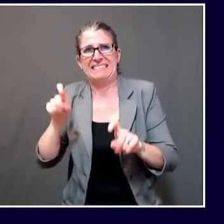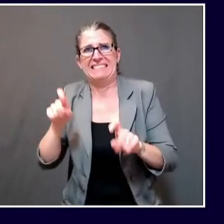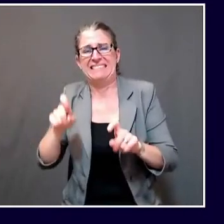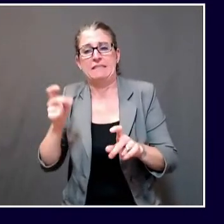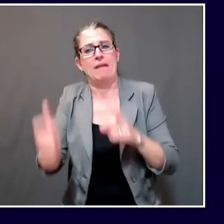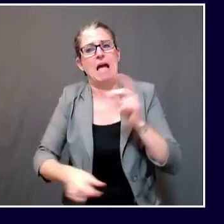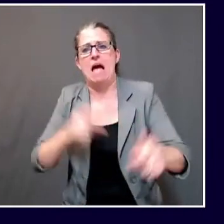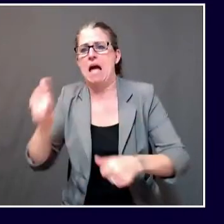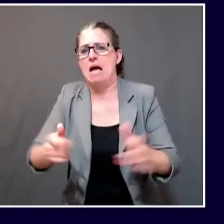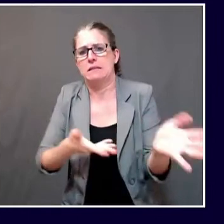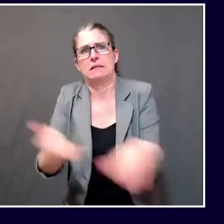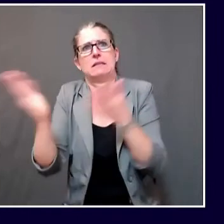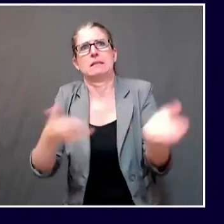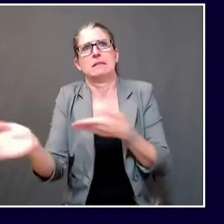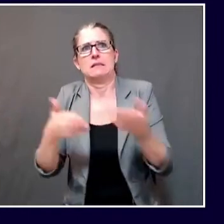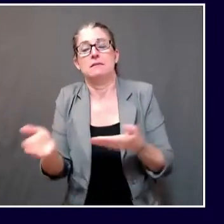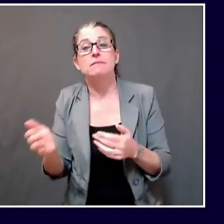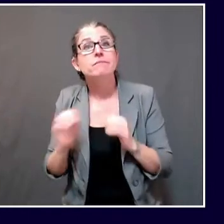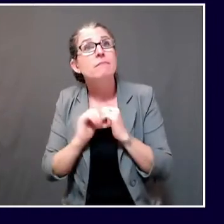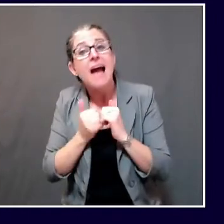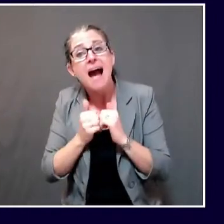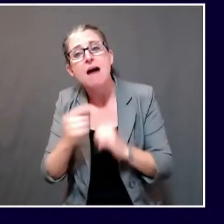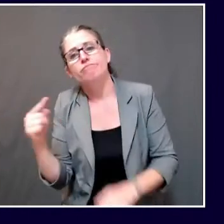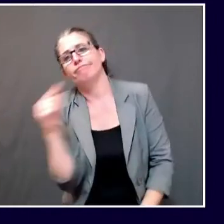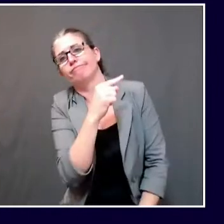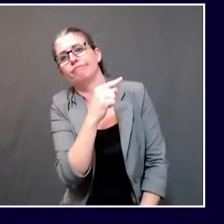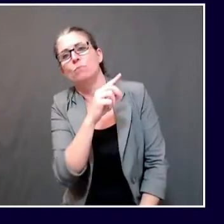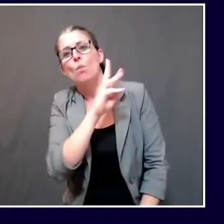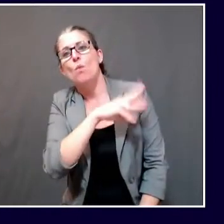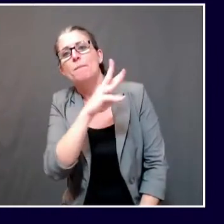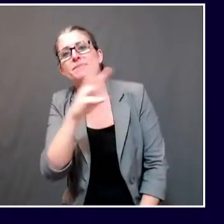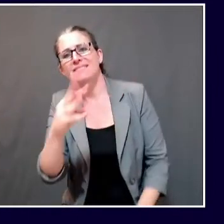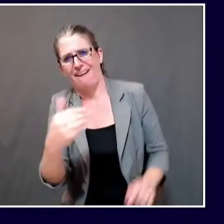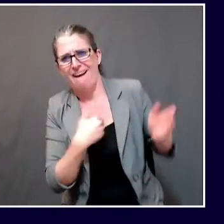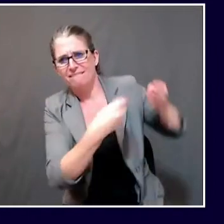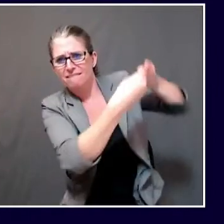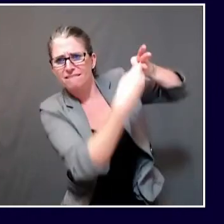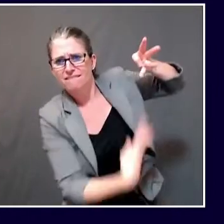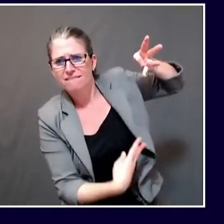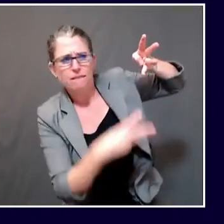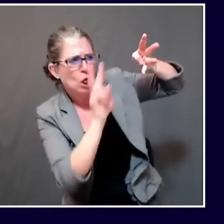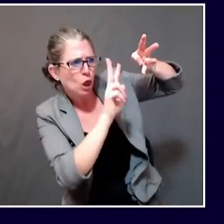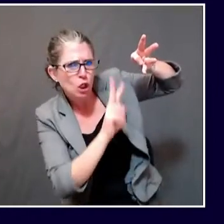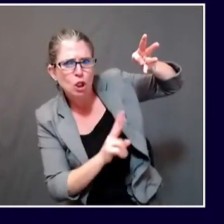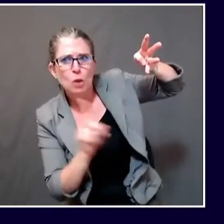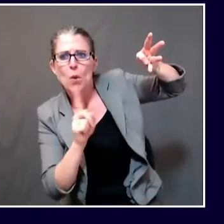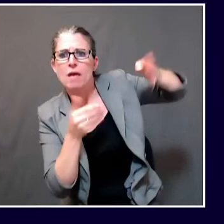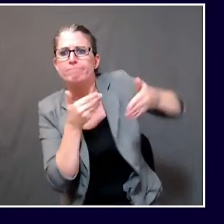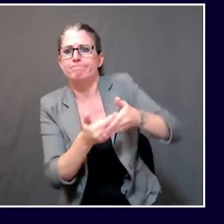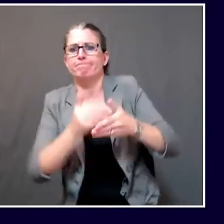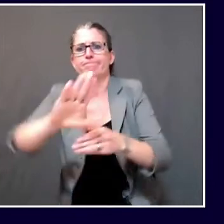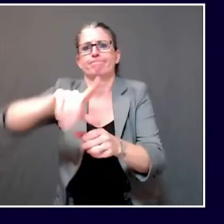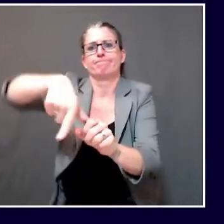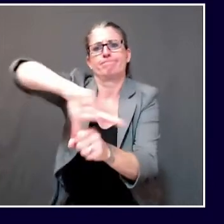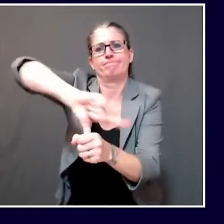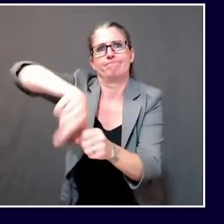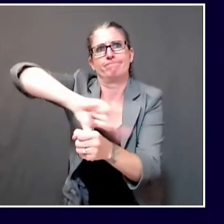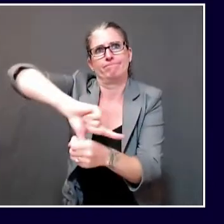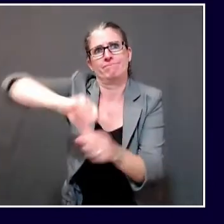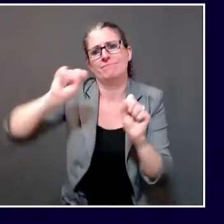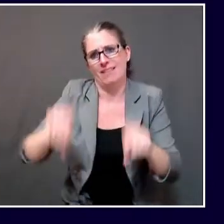to access those sites. You can go to the Get COVID-19 Tested website, or